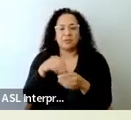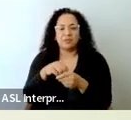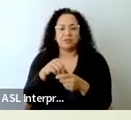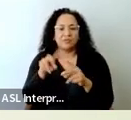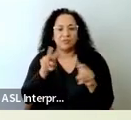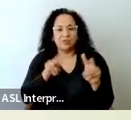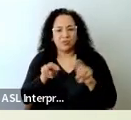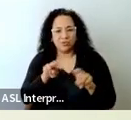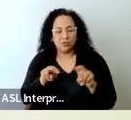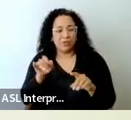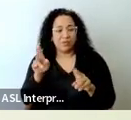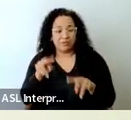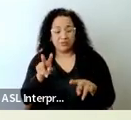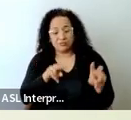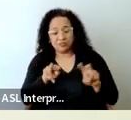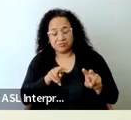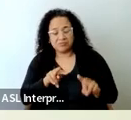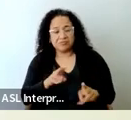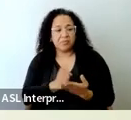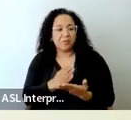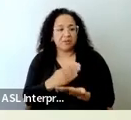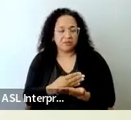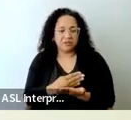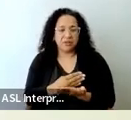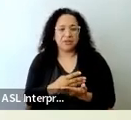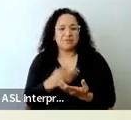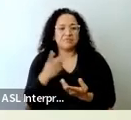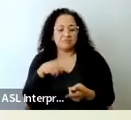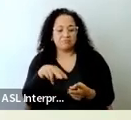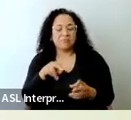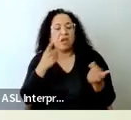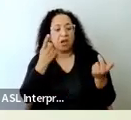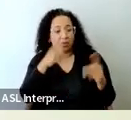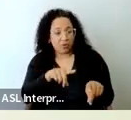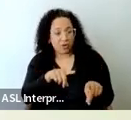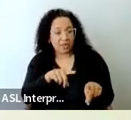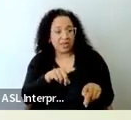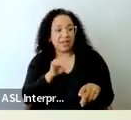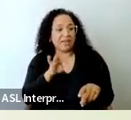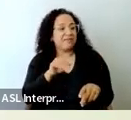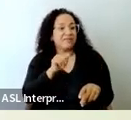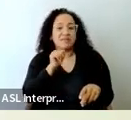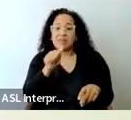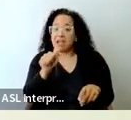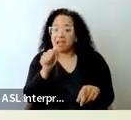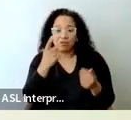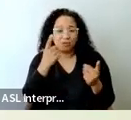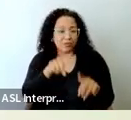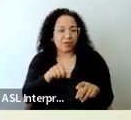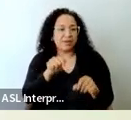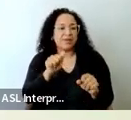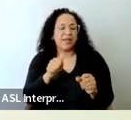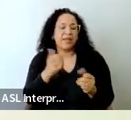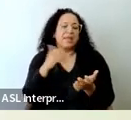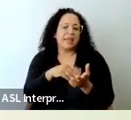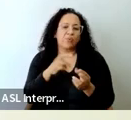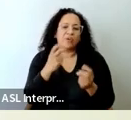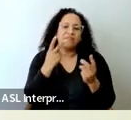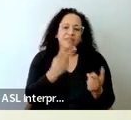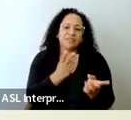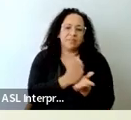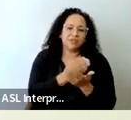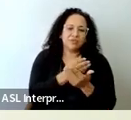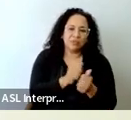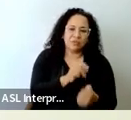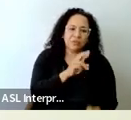The participant reviews the budget, agrees to the budget, and if not in agreement, can revisit the budget with the Regional Center and